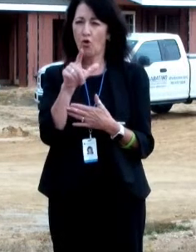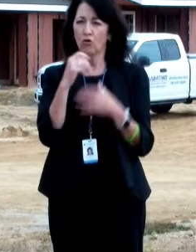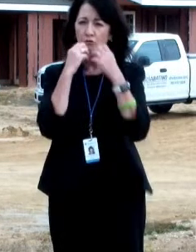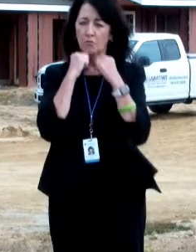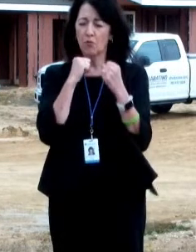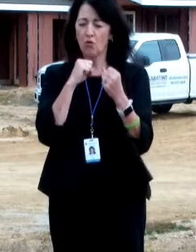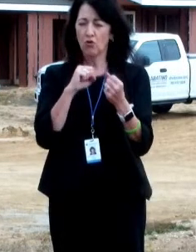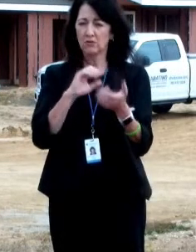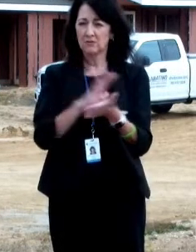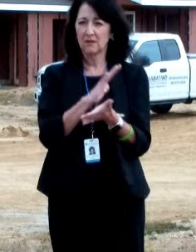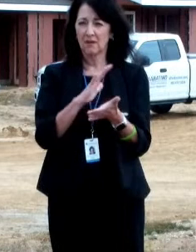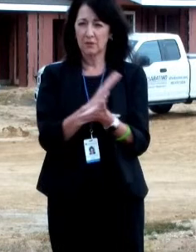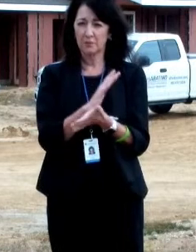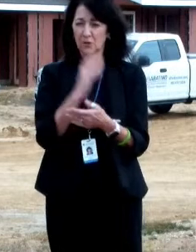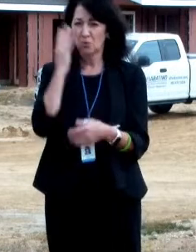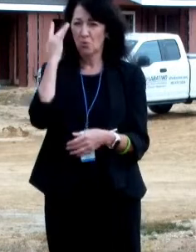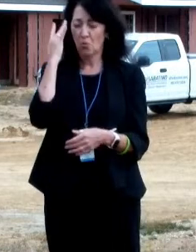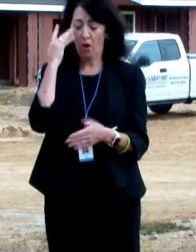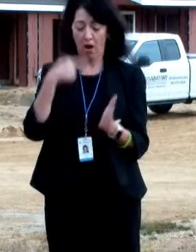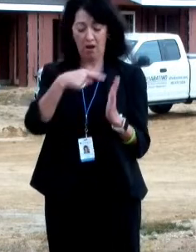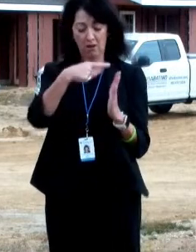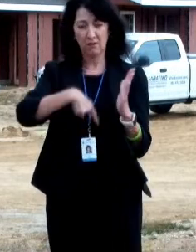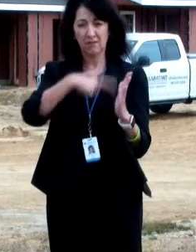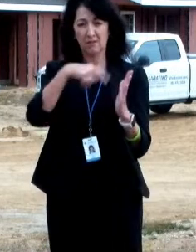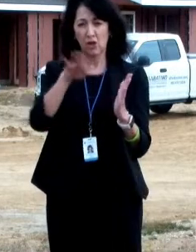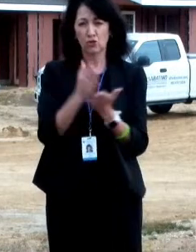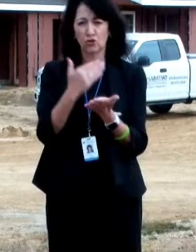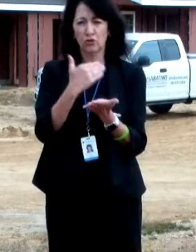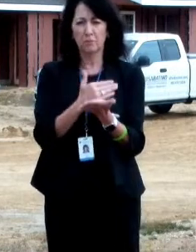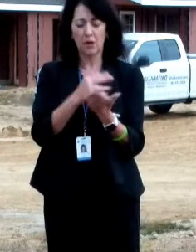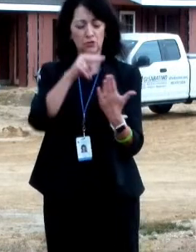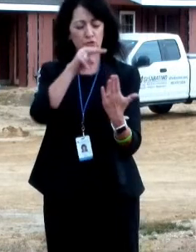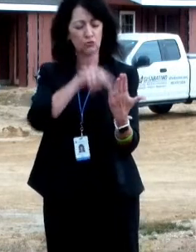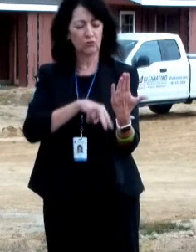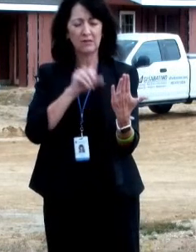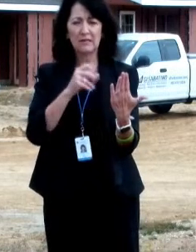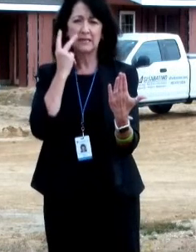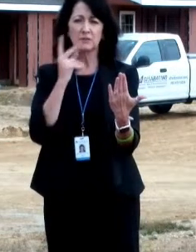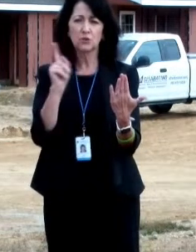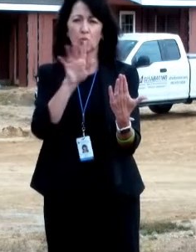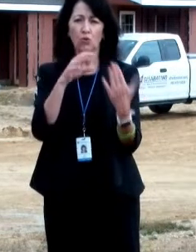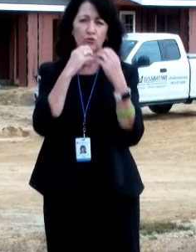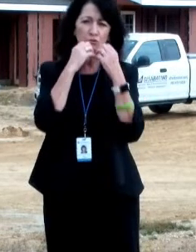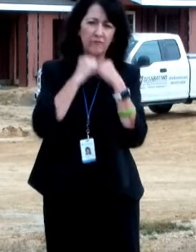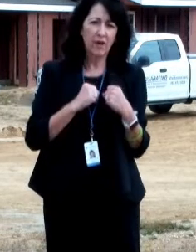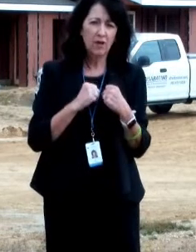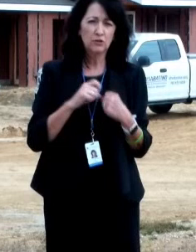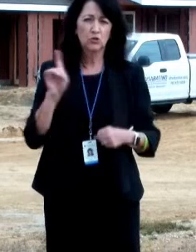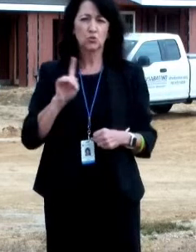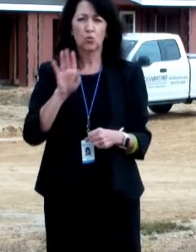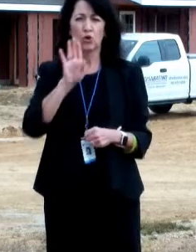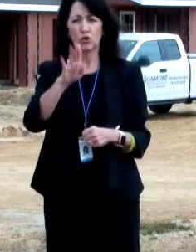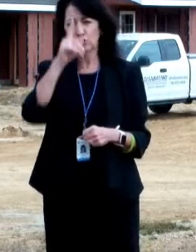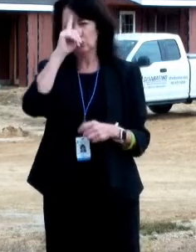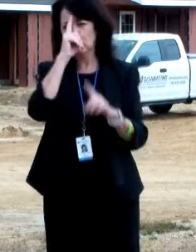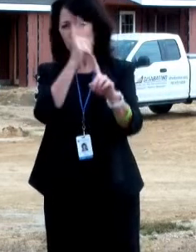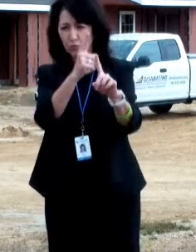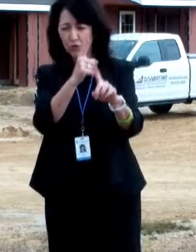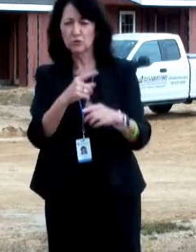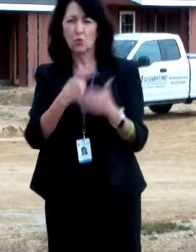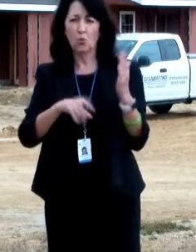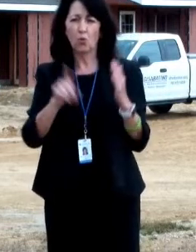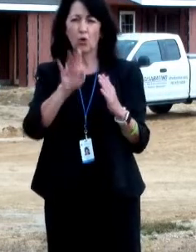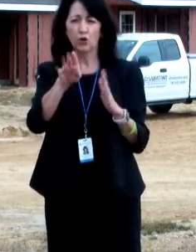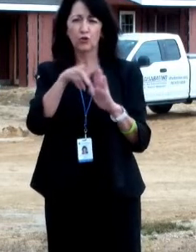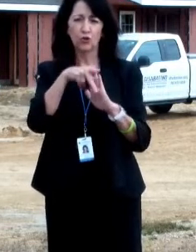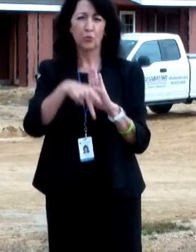moral doctrine because it shows what you value and what your principles are. And I couldn't be any more thankful for the